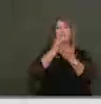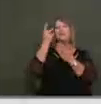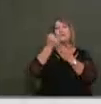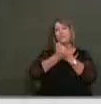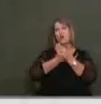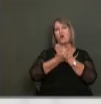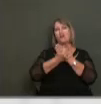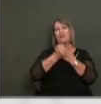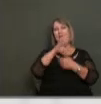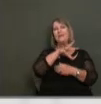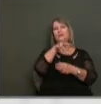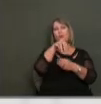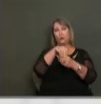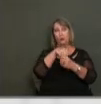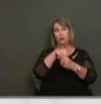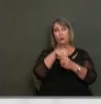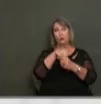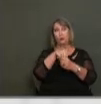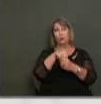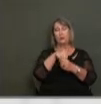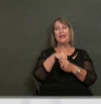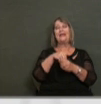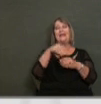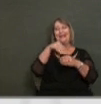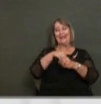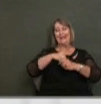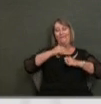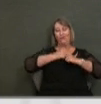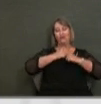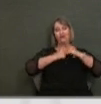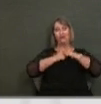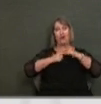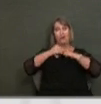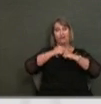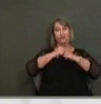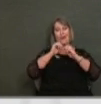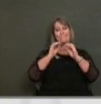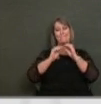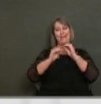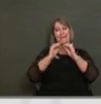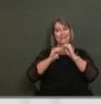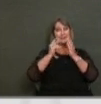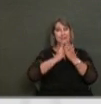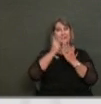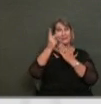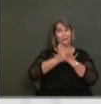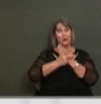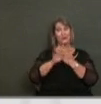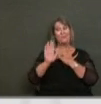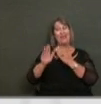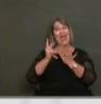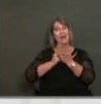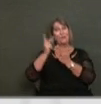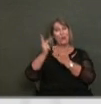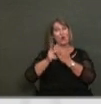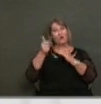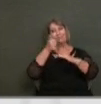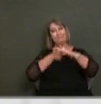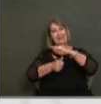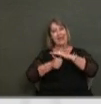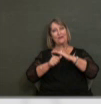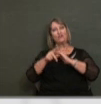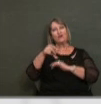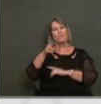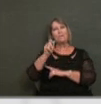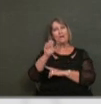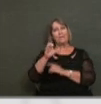of the projects that are included in the infrastructure maintenance program. This program is managed by Public Works, and if